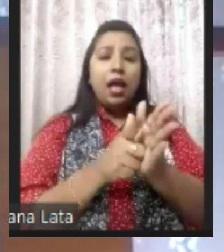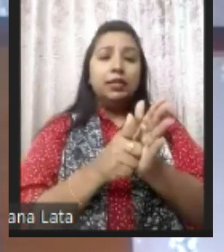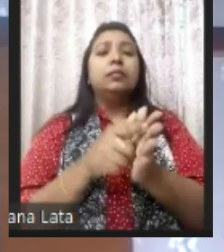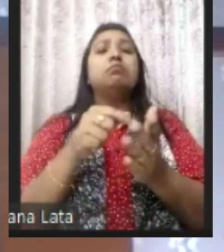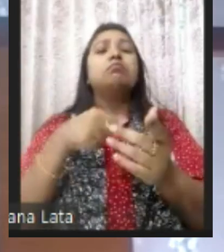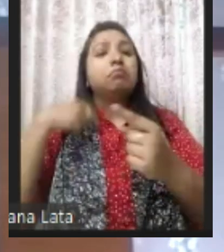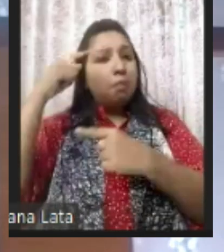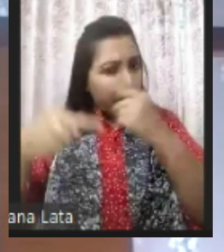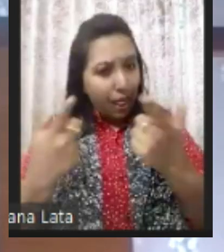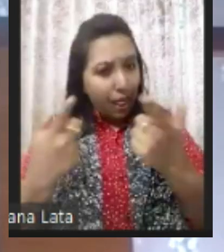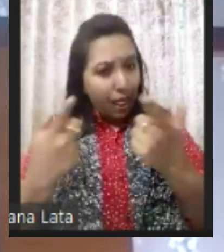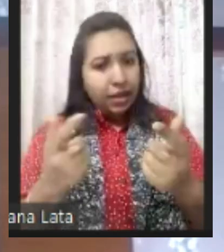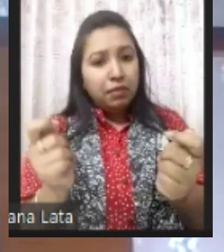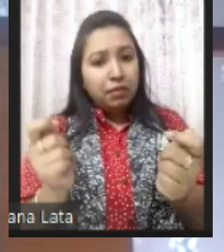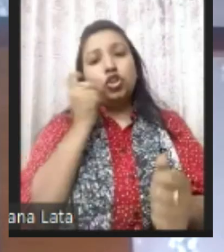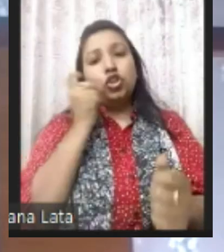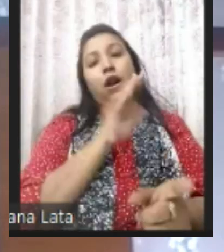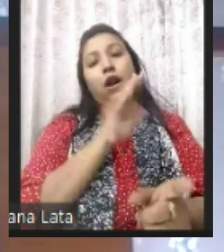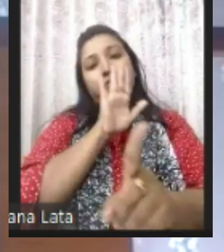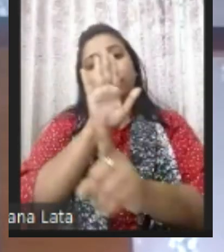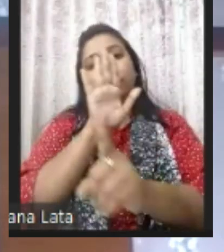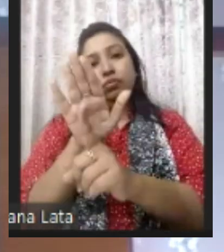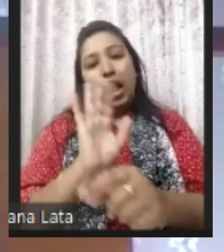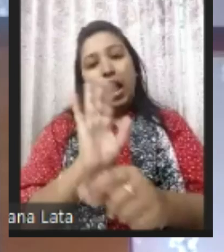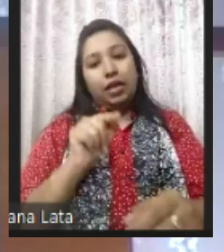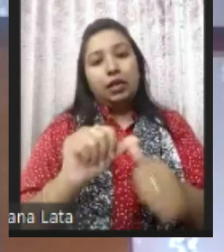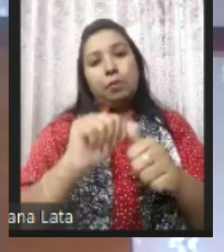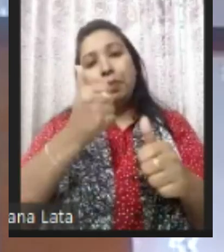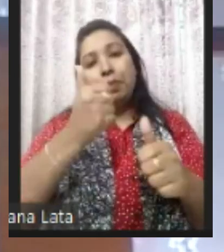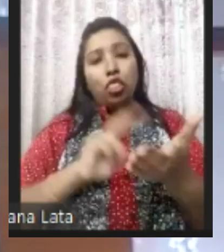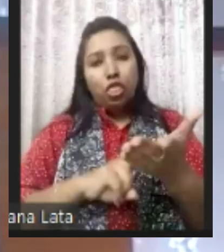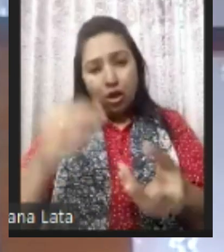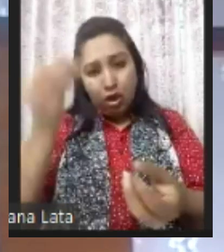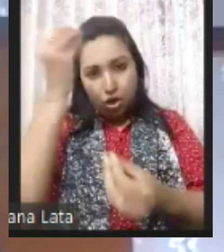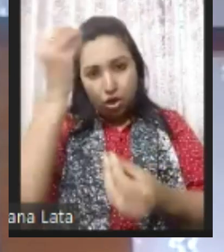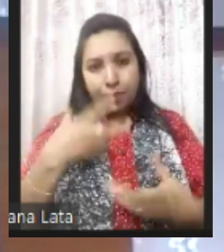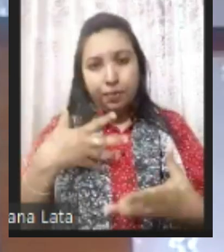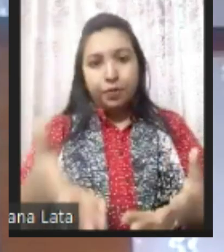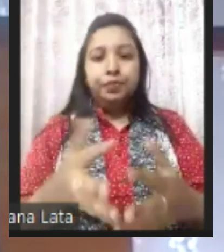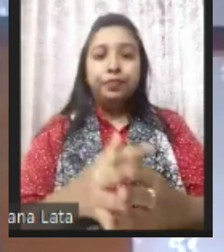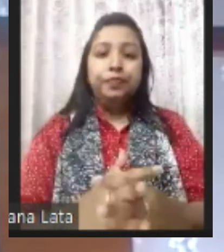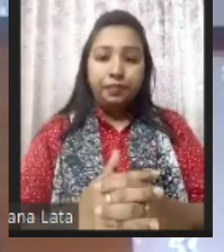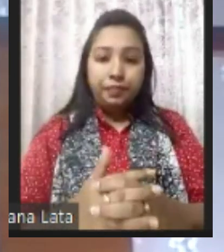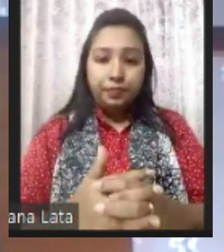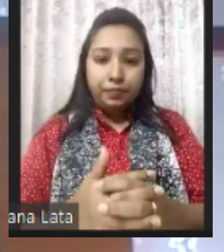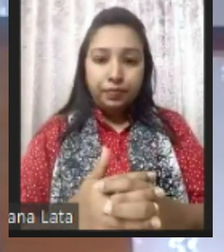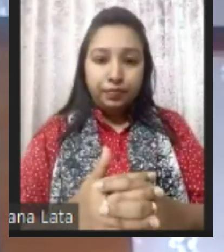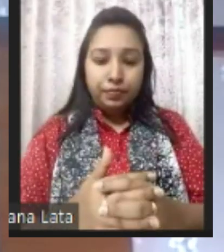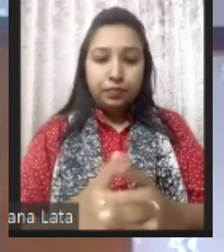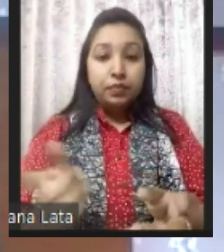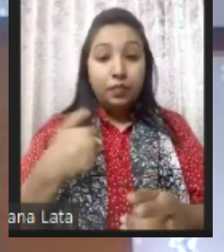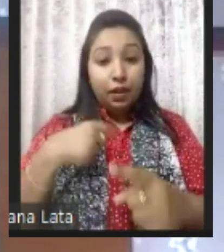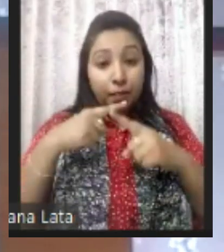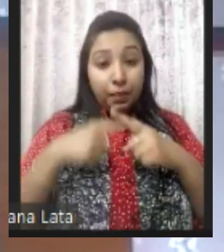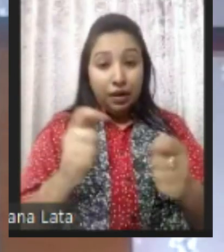are supporting the government with different programs and projects. So in such a situation, we can really help the government in